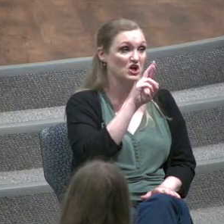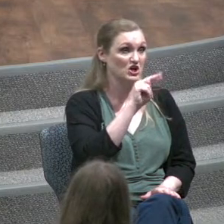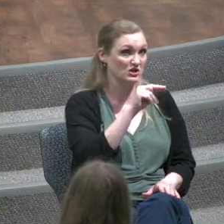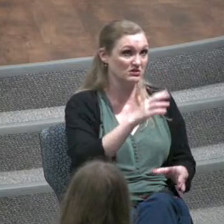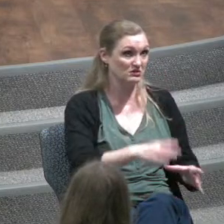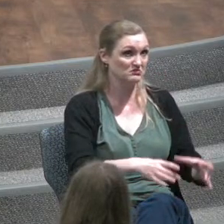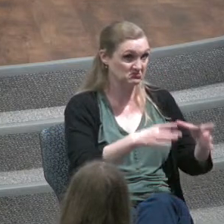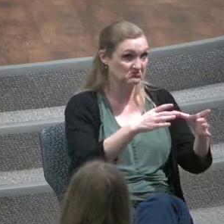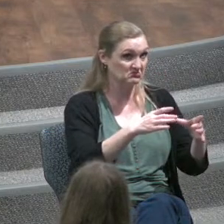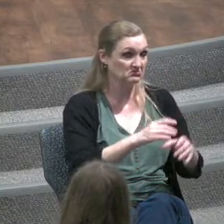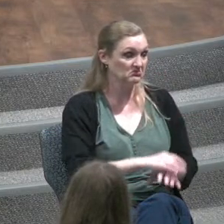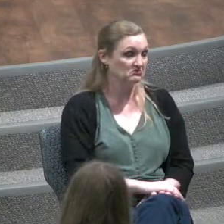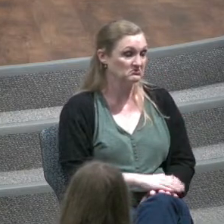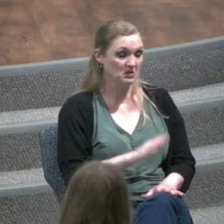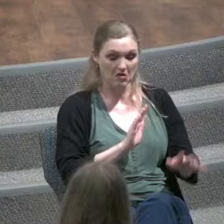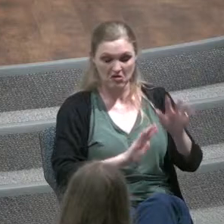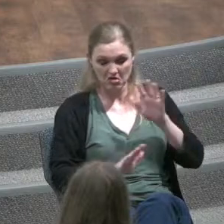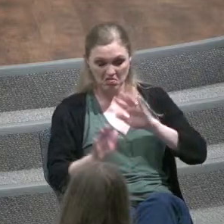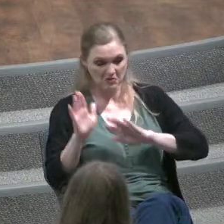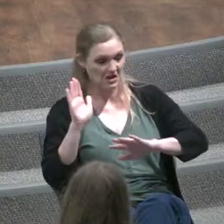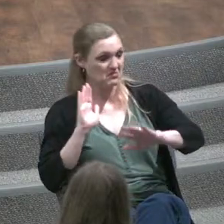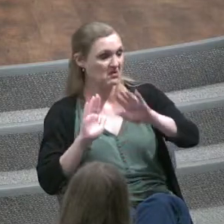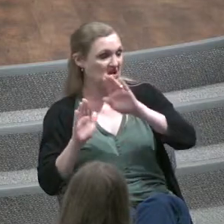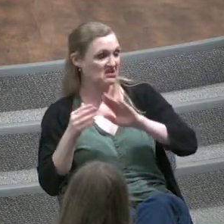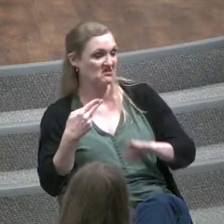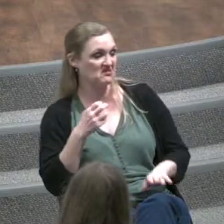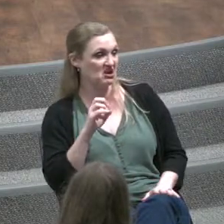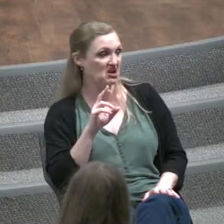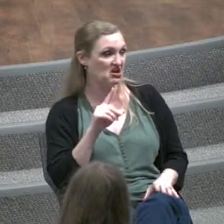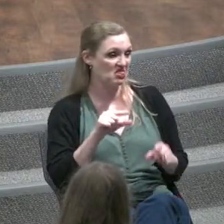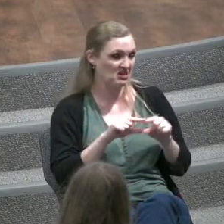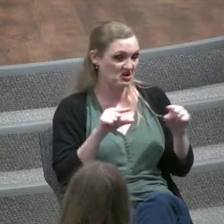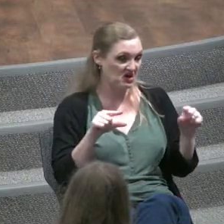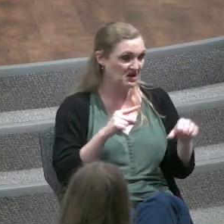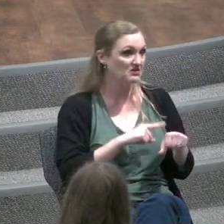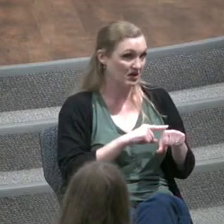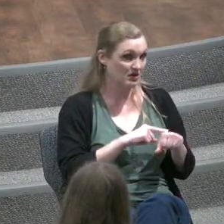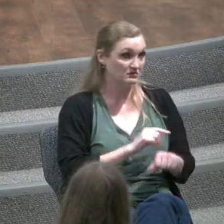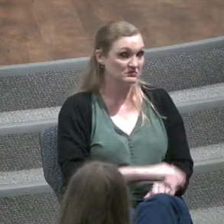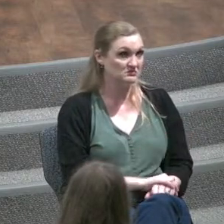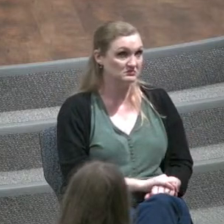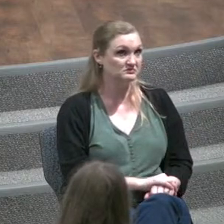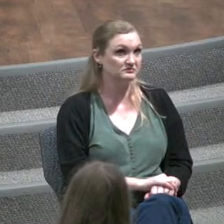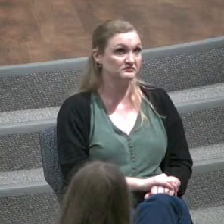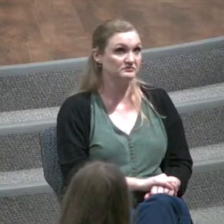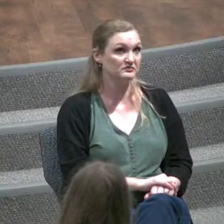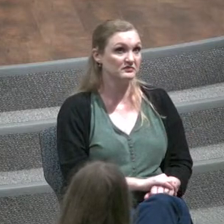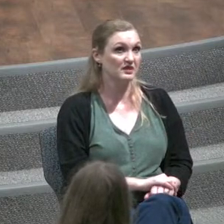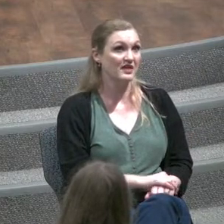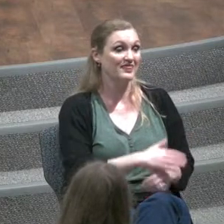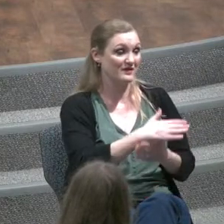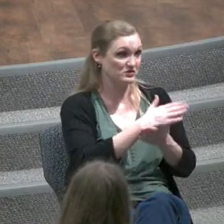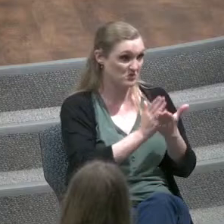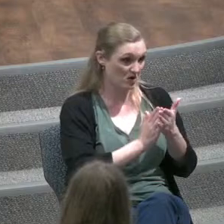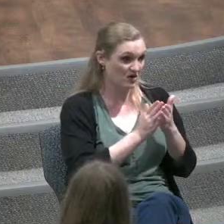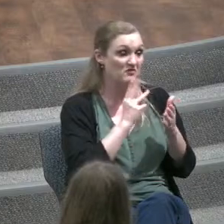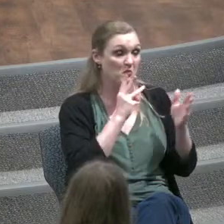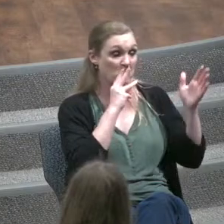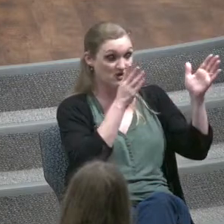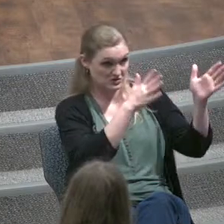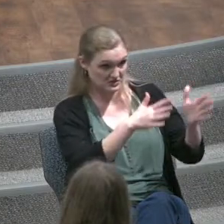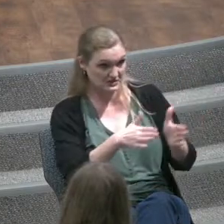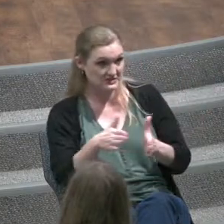the Great. So again, all the way back to 15 BC, cisterns that were part of the water